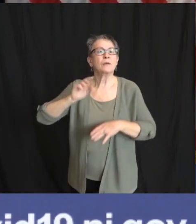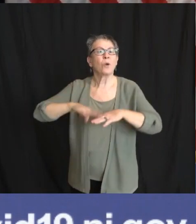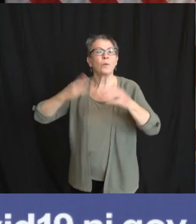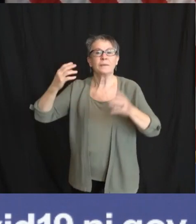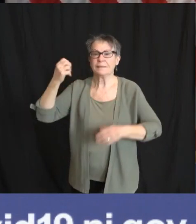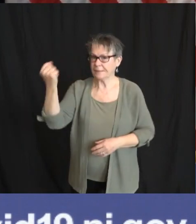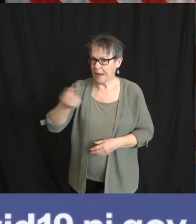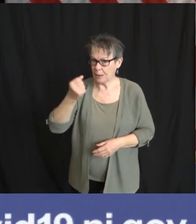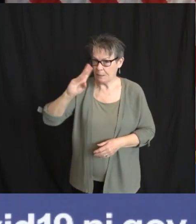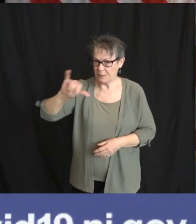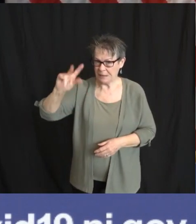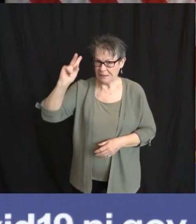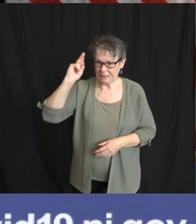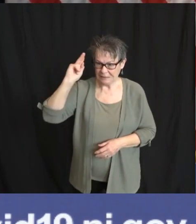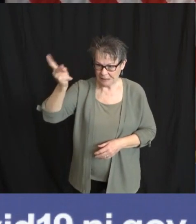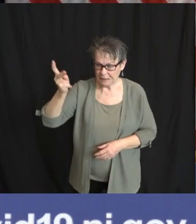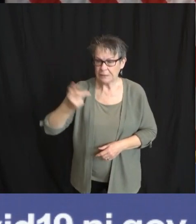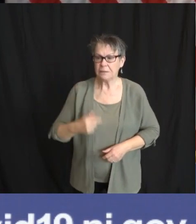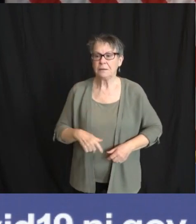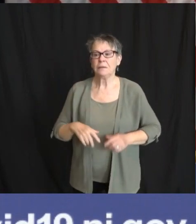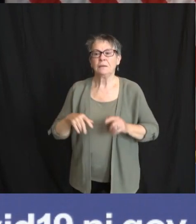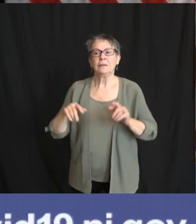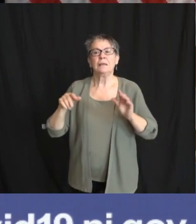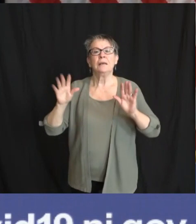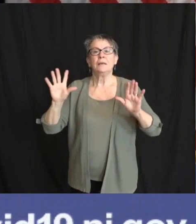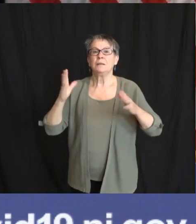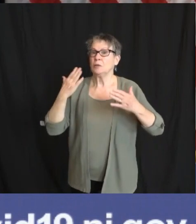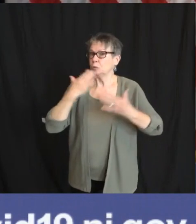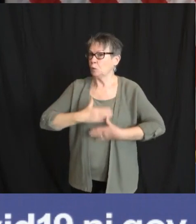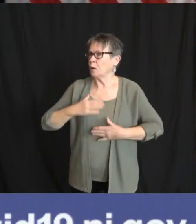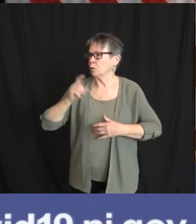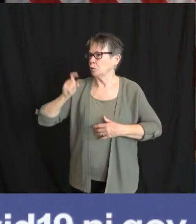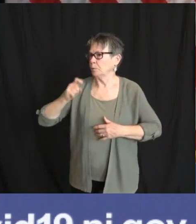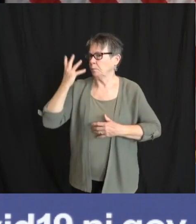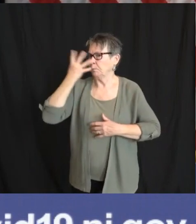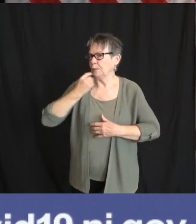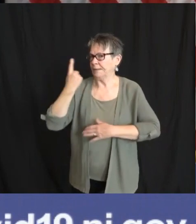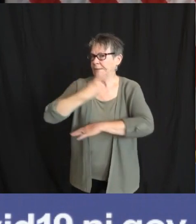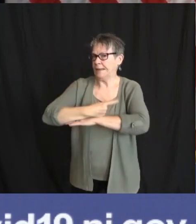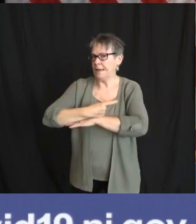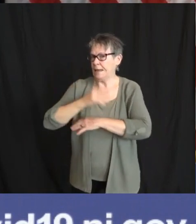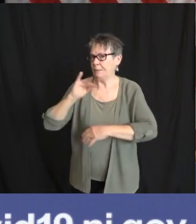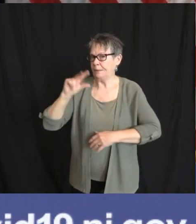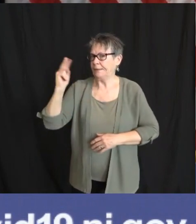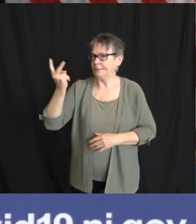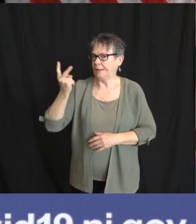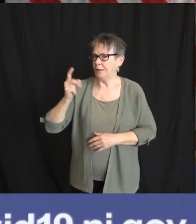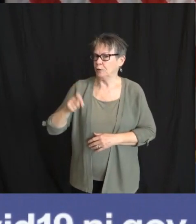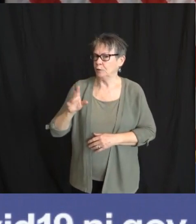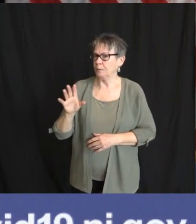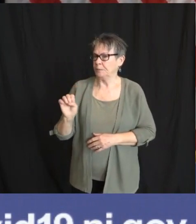fresh air. The weather is apparently going to be very good this weekend. Enjoy some fresh air, but